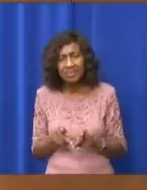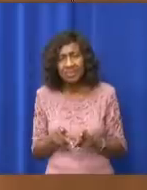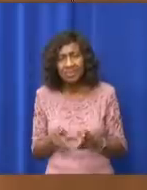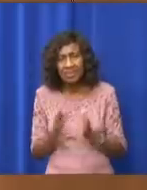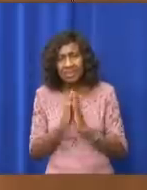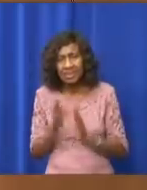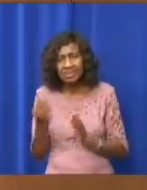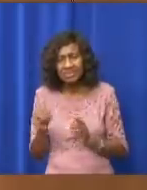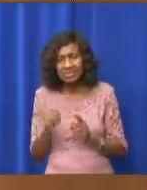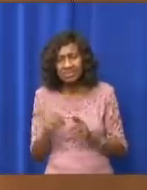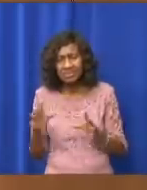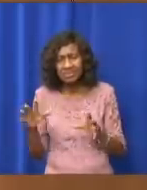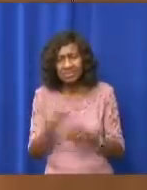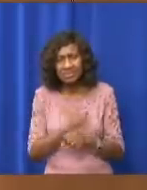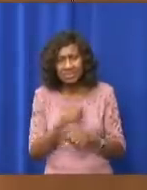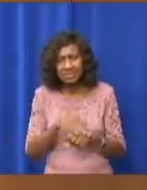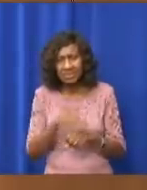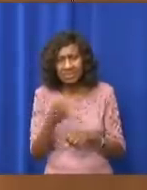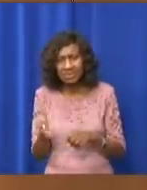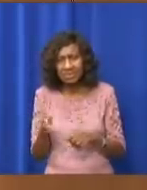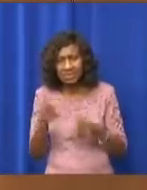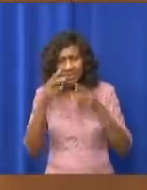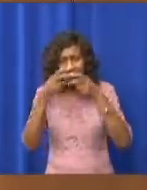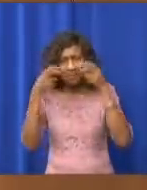perhaps leave them off for the duration of their